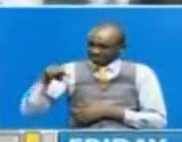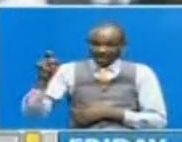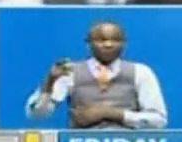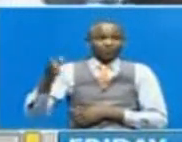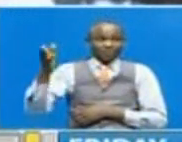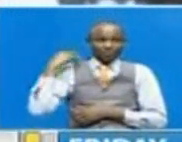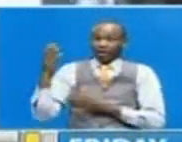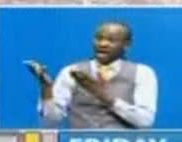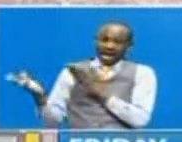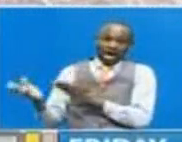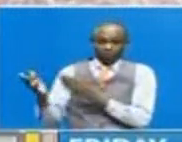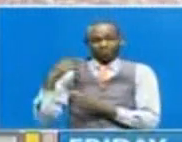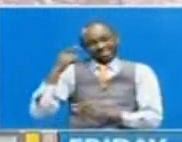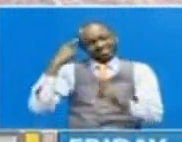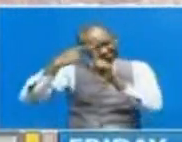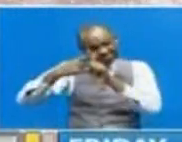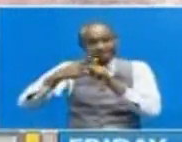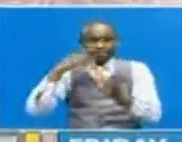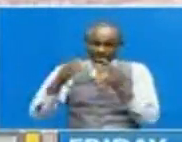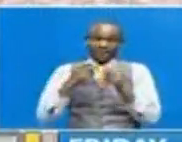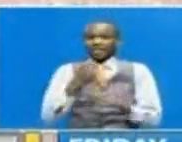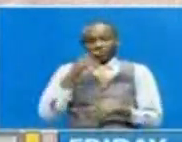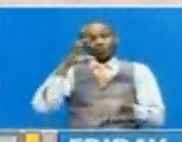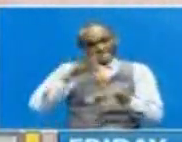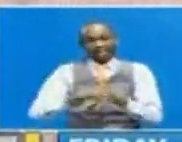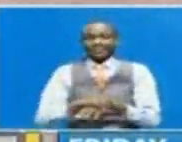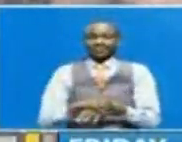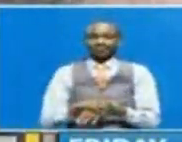former self but remains optimistic that a cure is round the